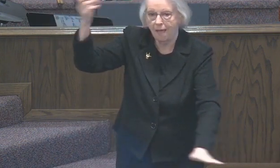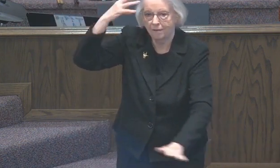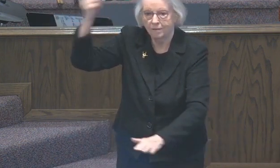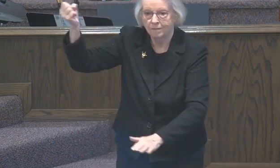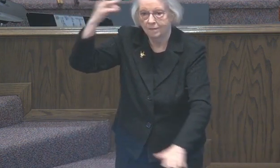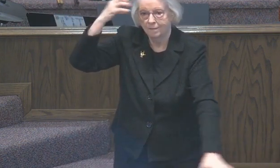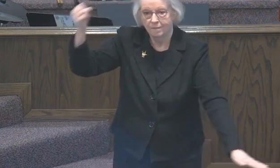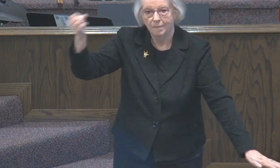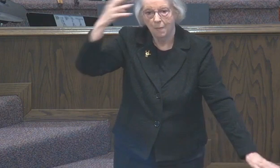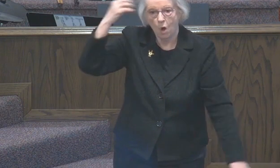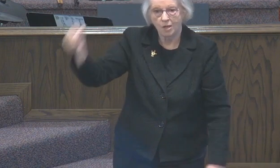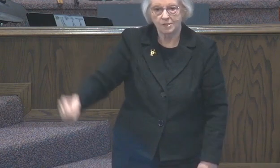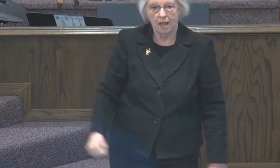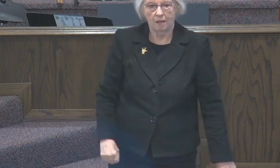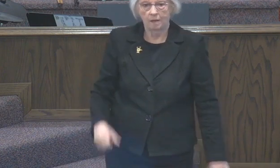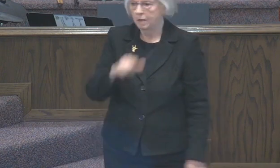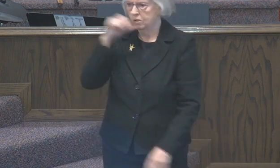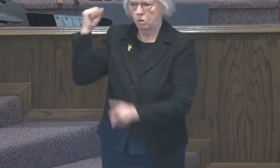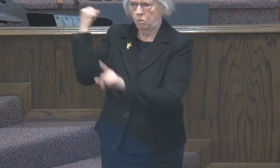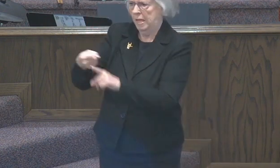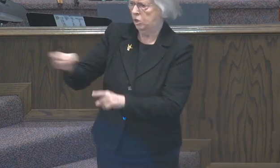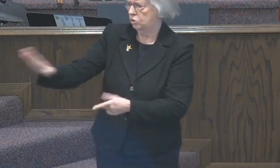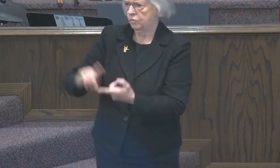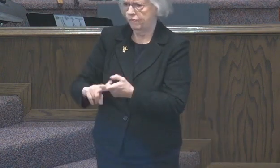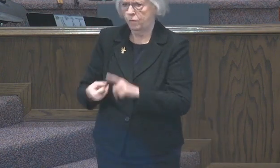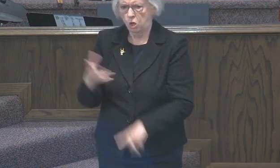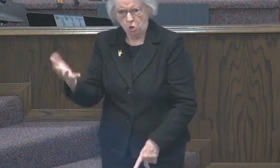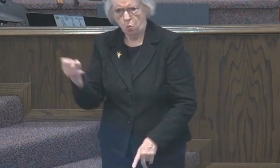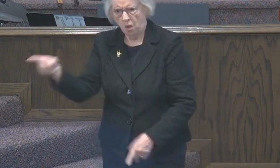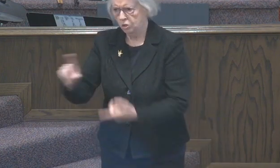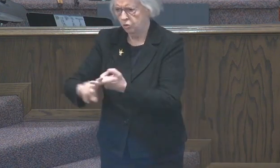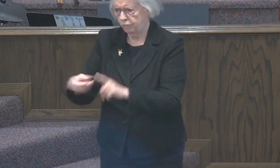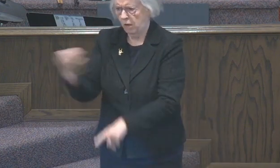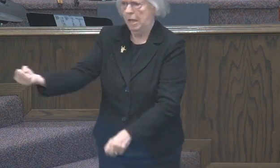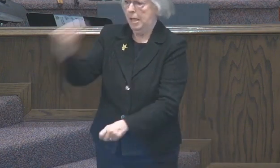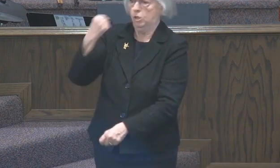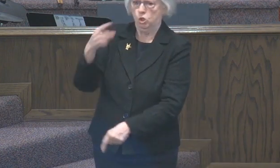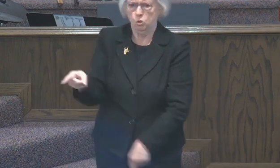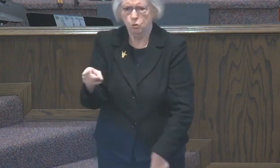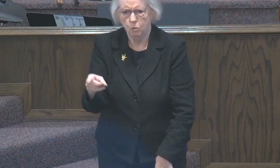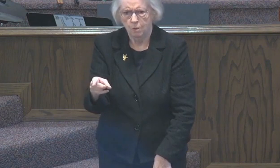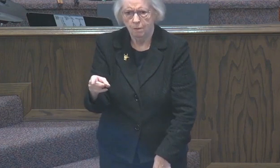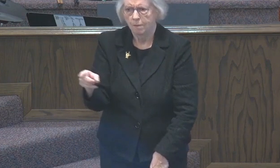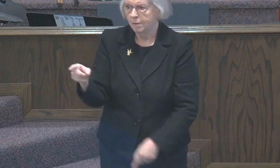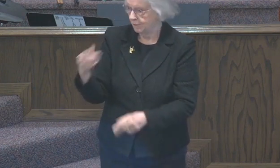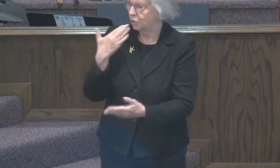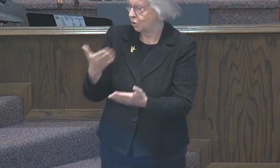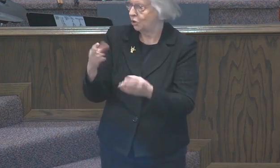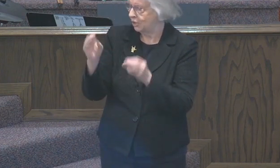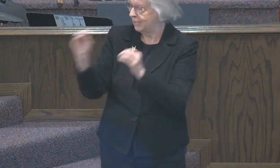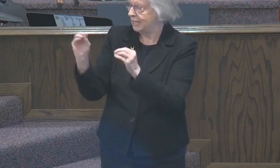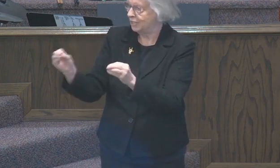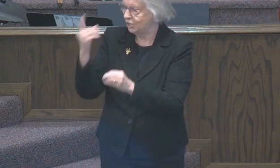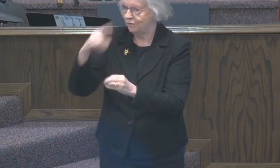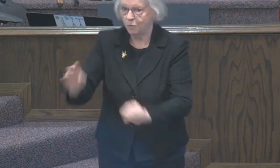with verse 1, which says, judge not, lest you be judged. Then there's some teaching. And then